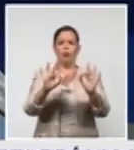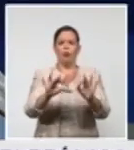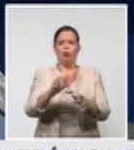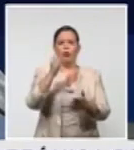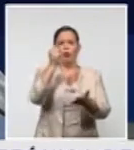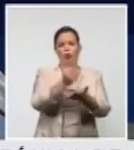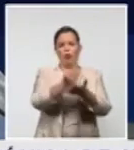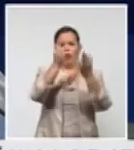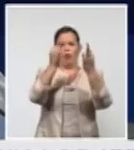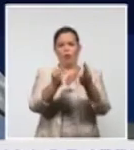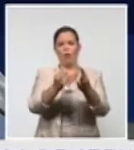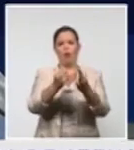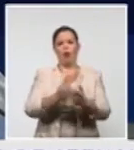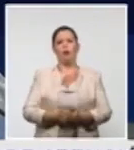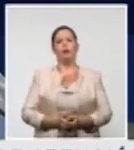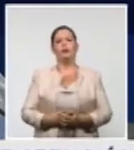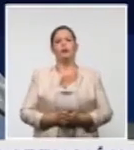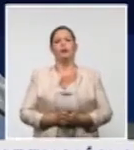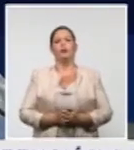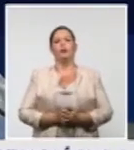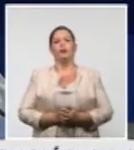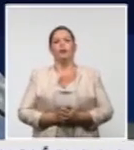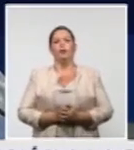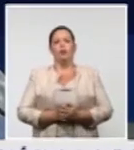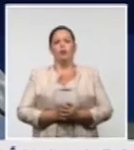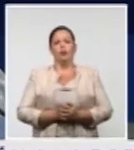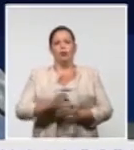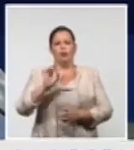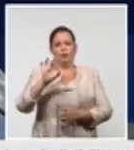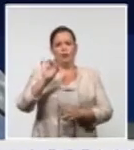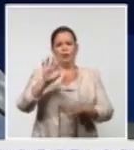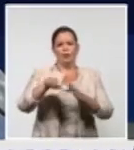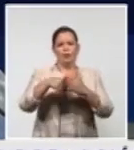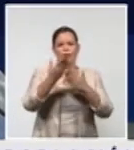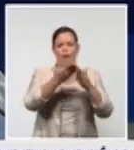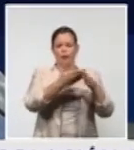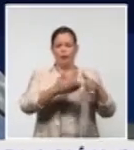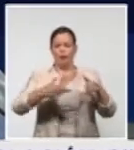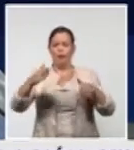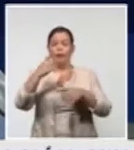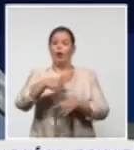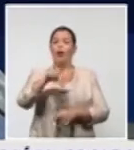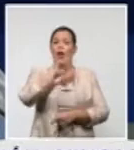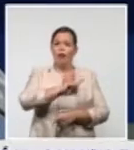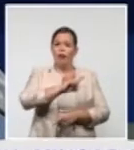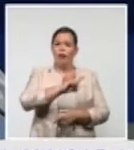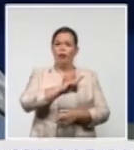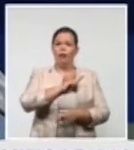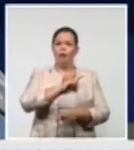given the amount of confirmed cases we have seen over the last 15 days.